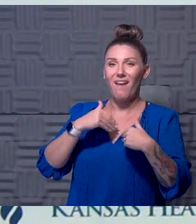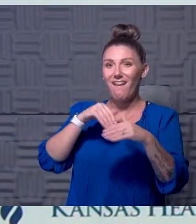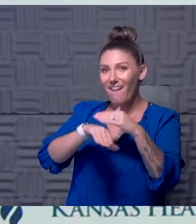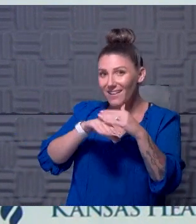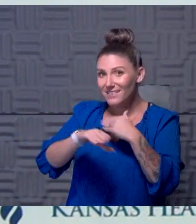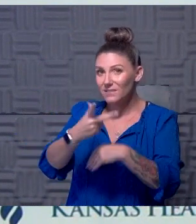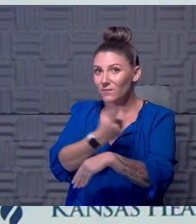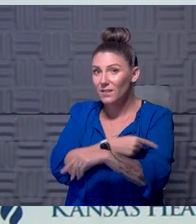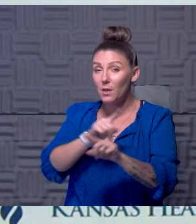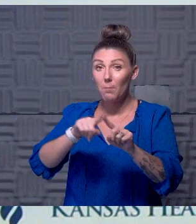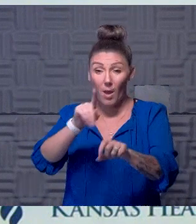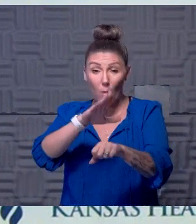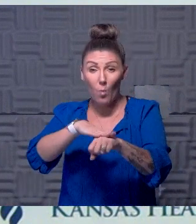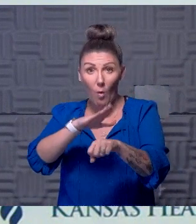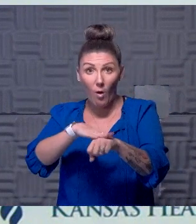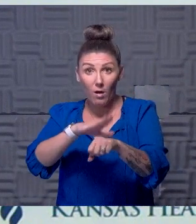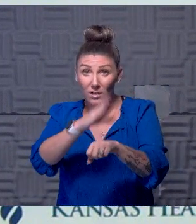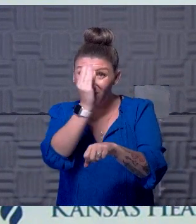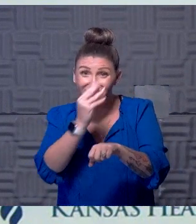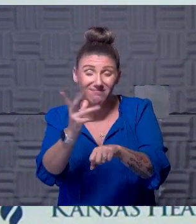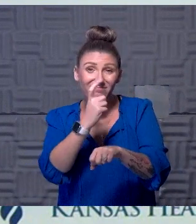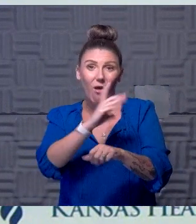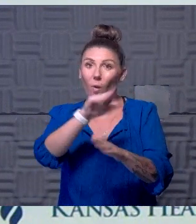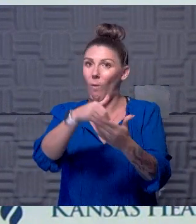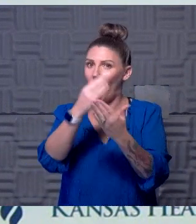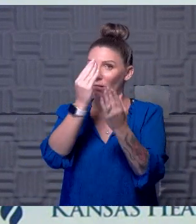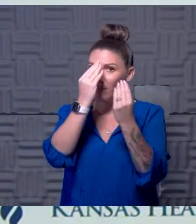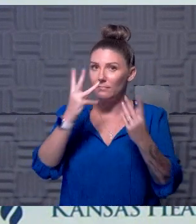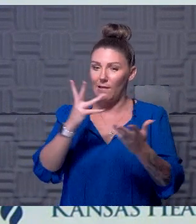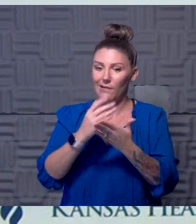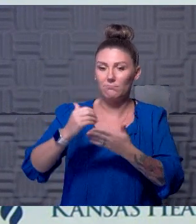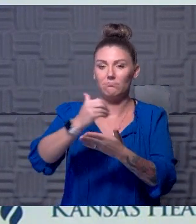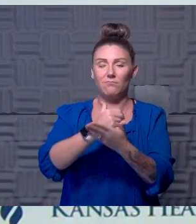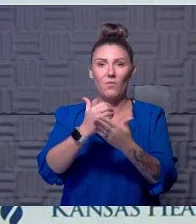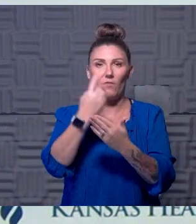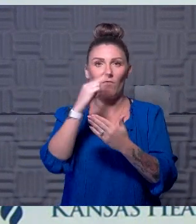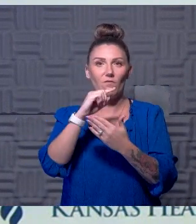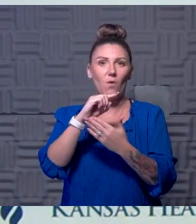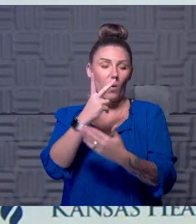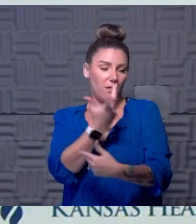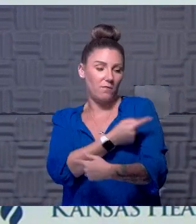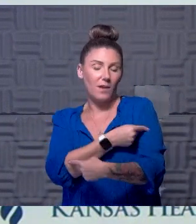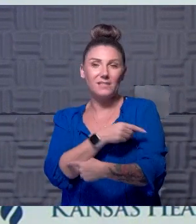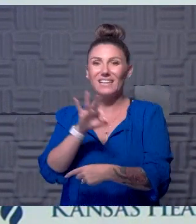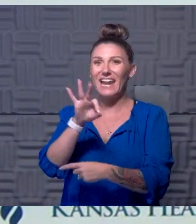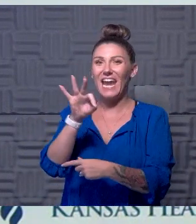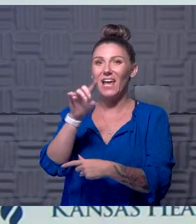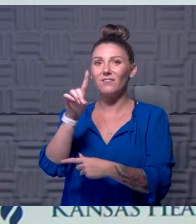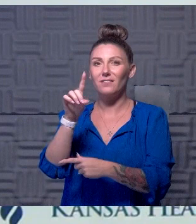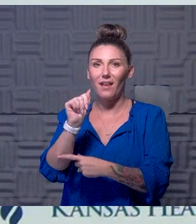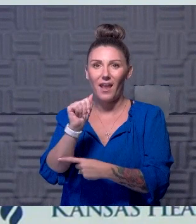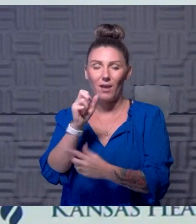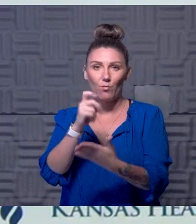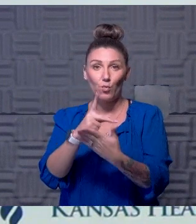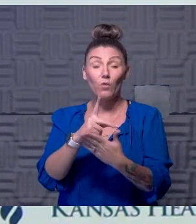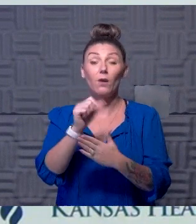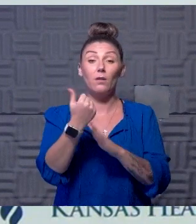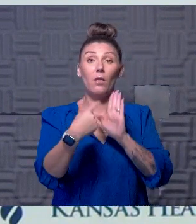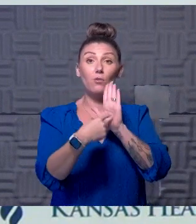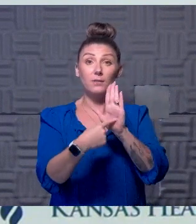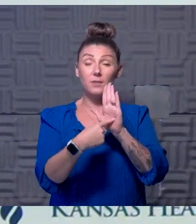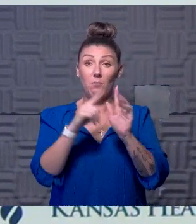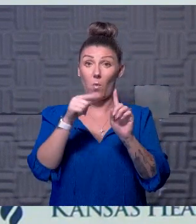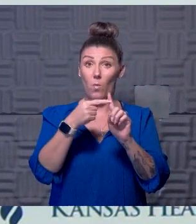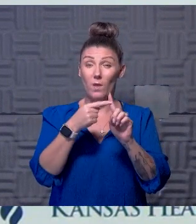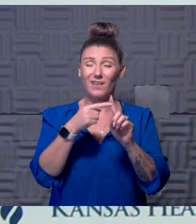of warning you we don't have all the data that we need to have that vaccine be FDA approved. Another example of when we did this